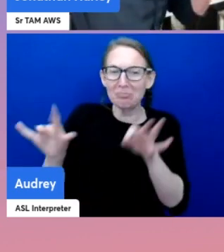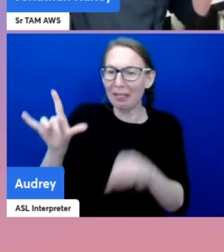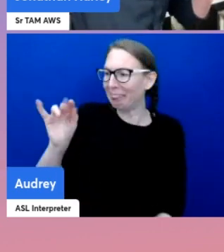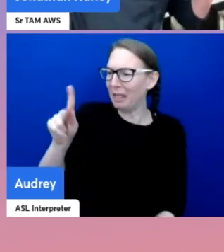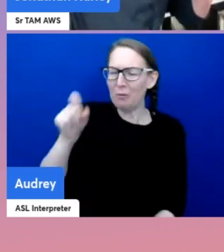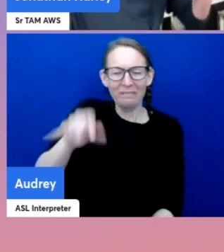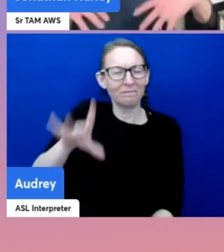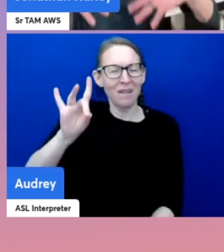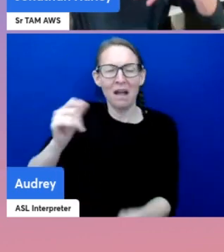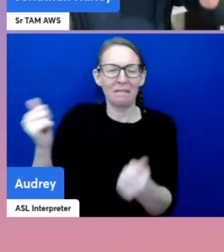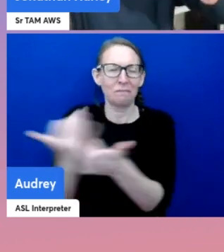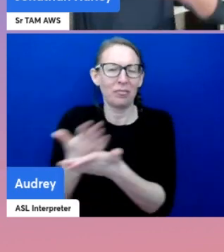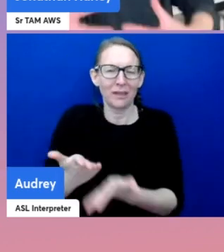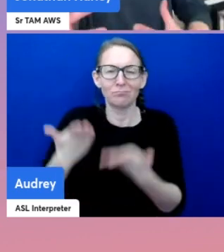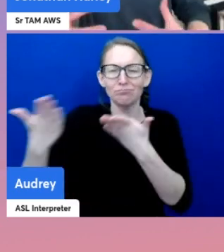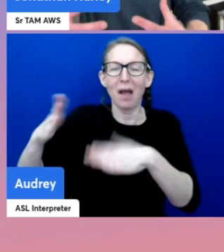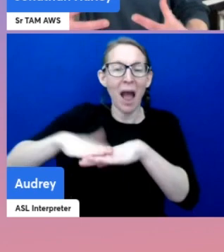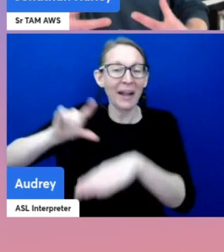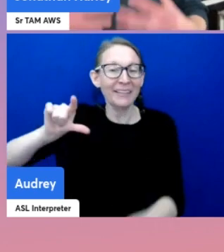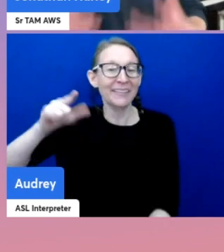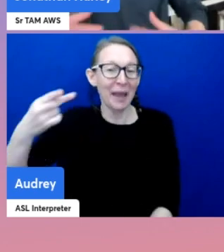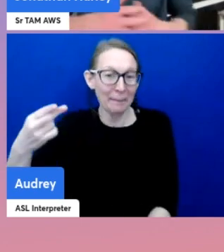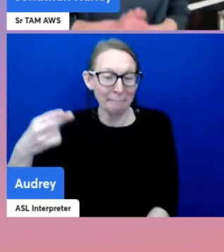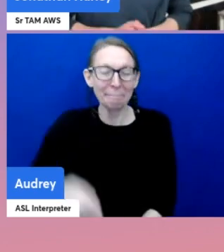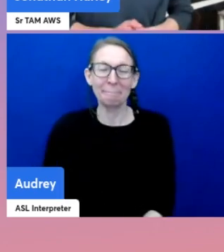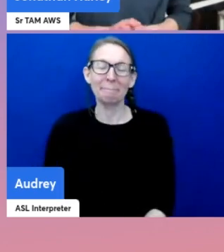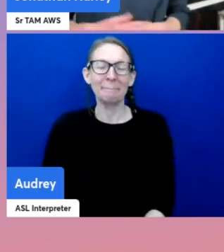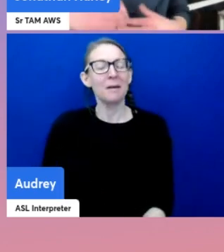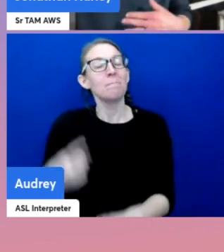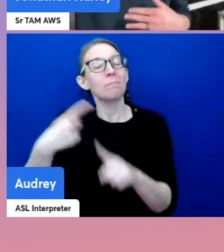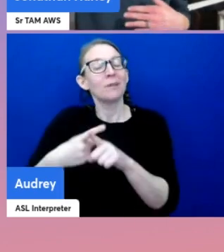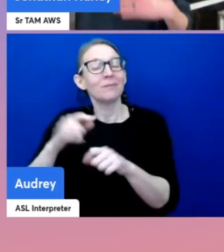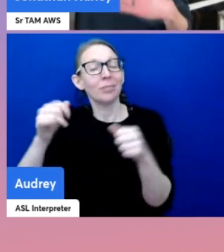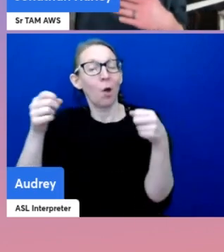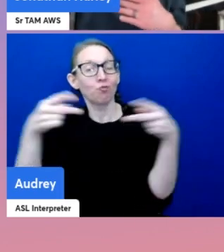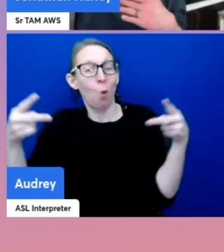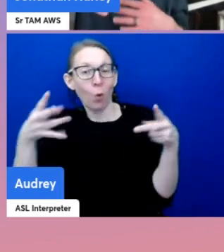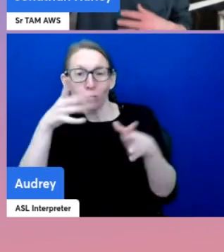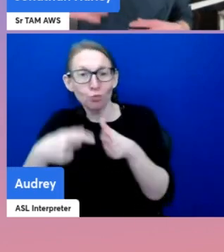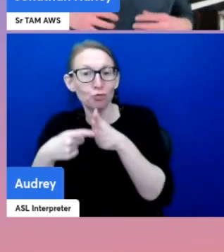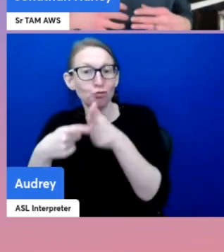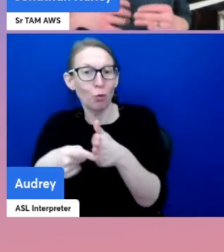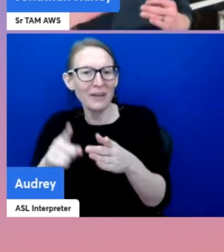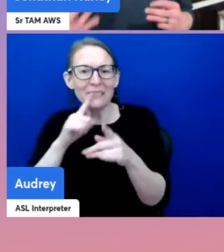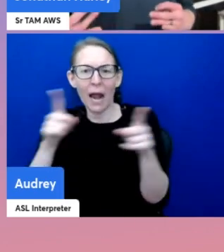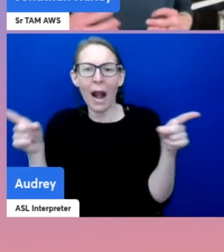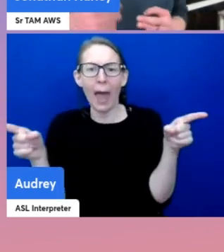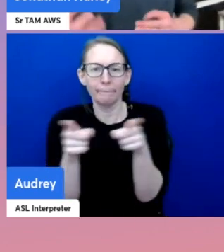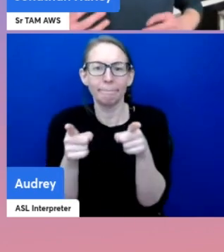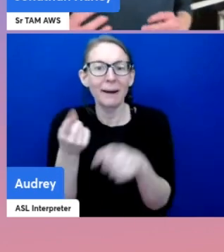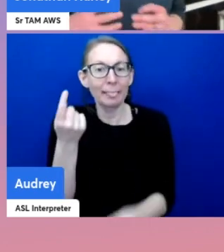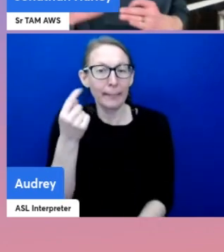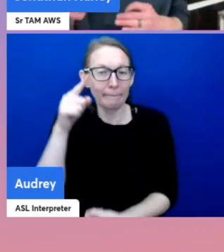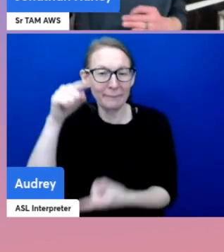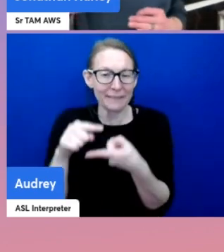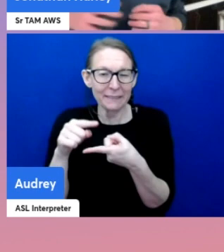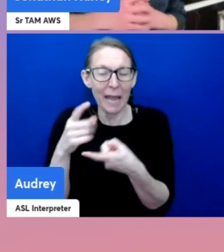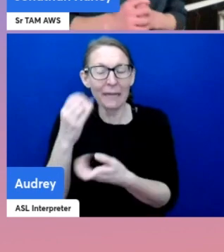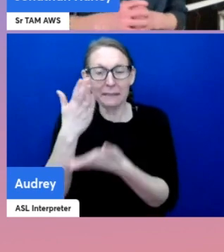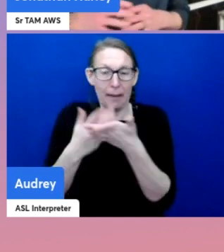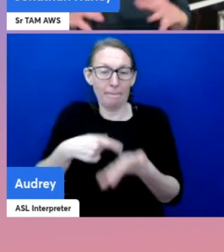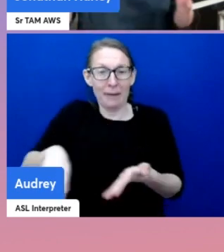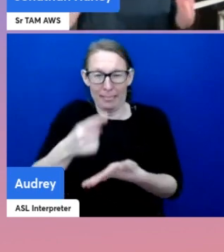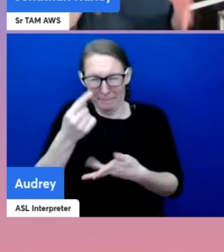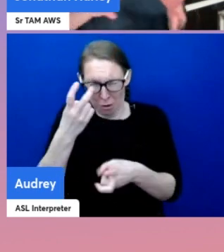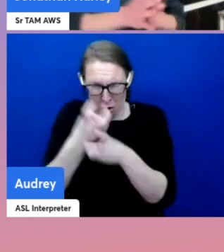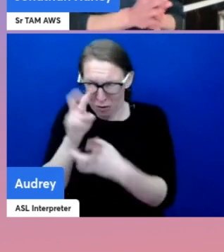GitHub. Also, some of the code that I'll be showing is condensed a little bit, and some of it is quite frankly a little bit hard to